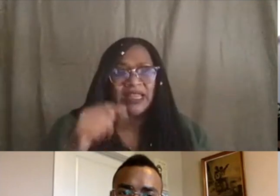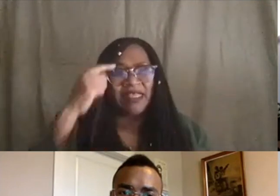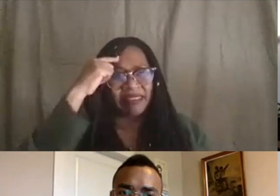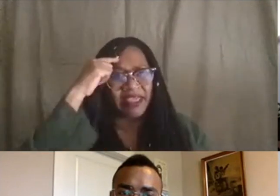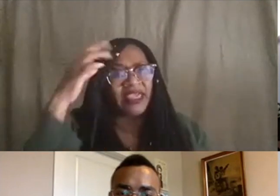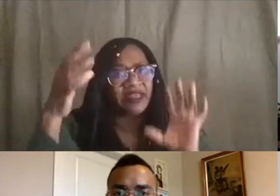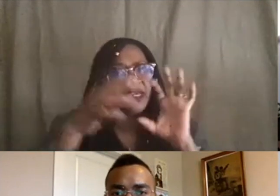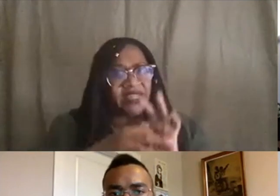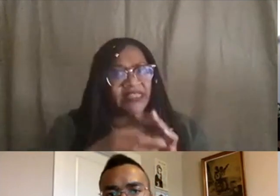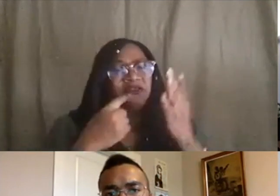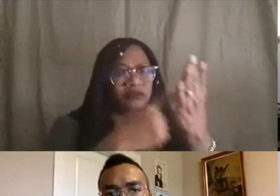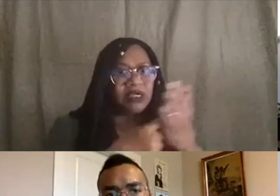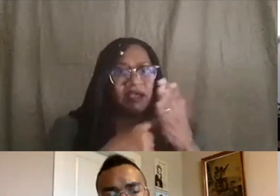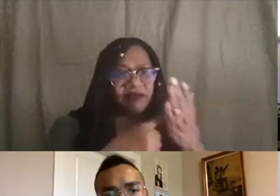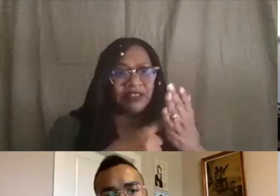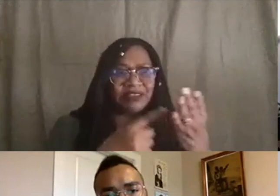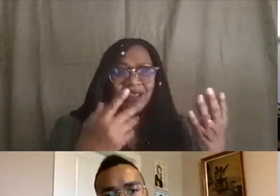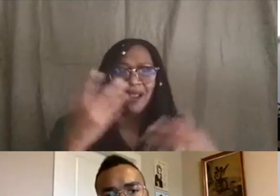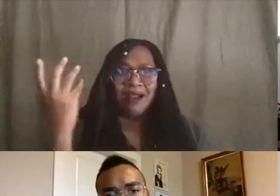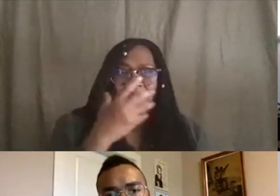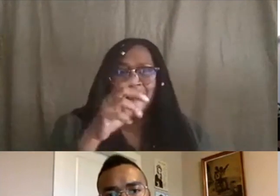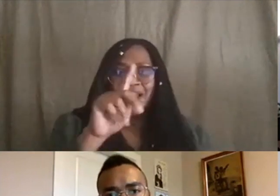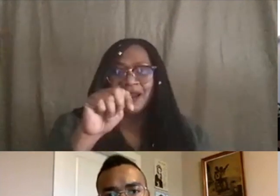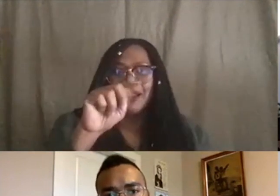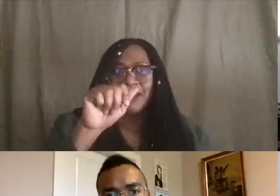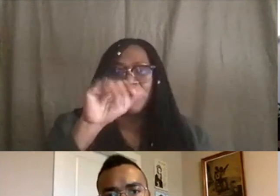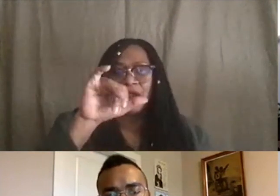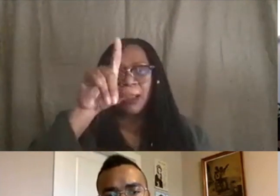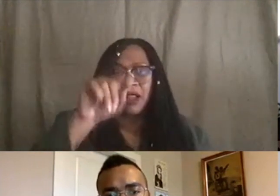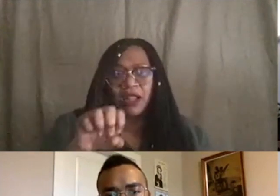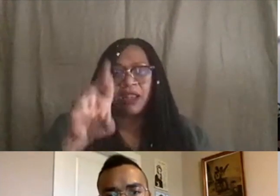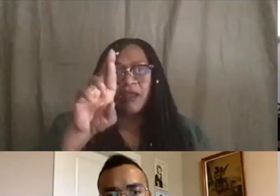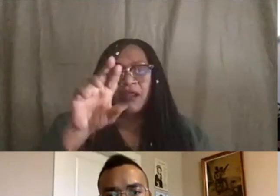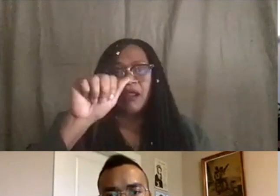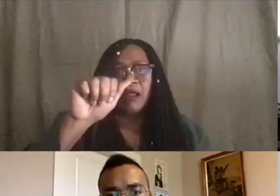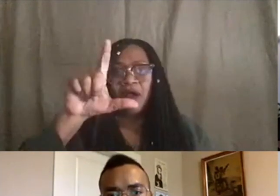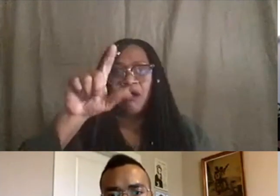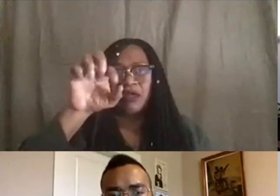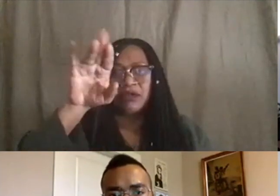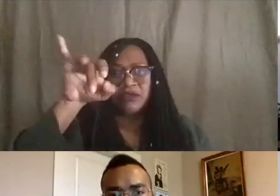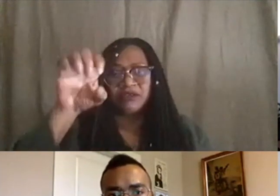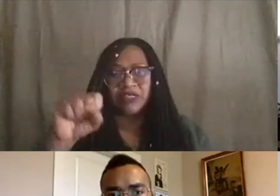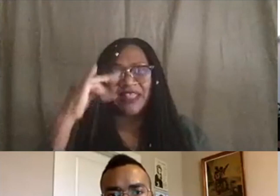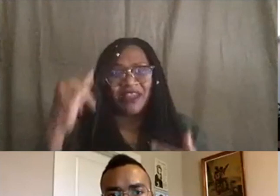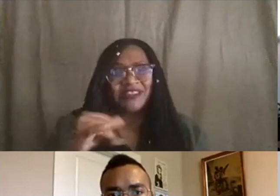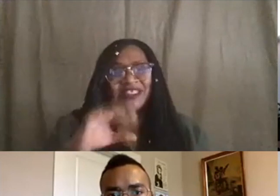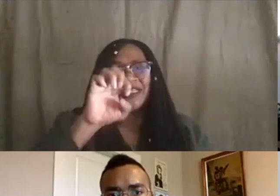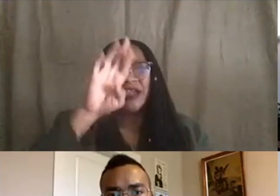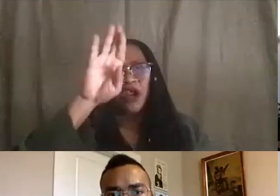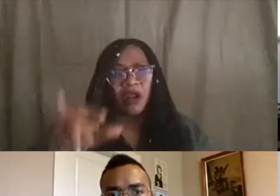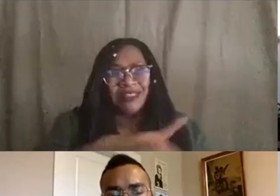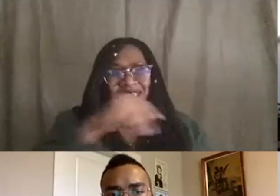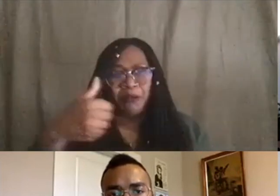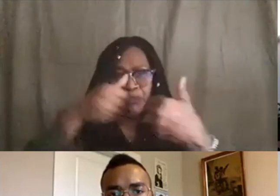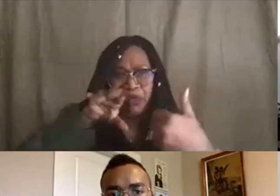the conversation quite well, from Taylor Aldridge. There's a currency that is generated through the dispossession of Black subjects